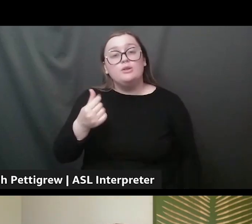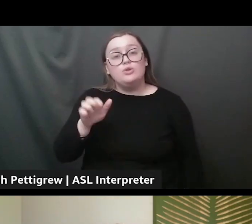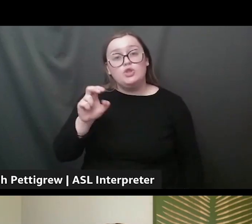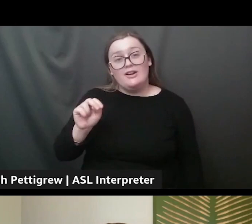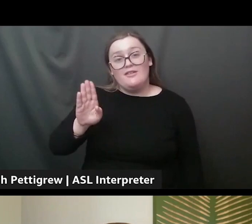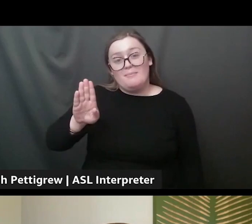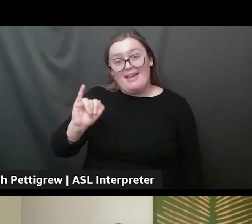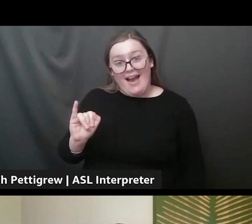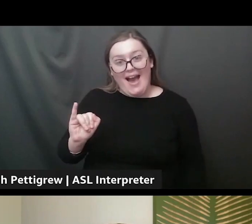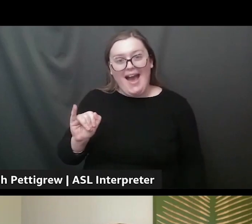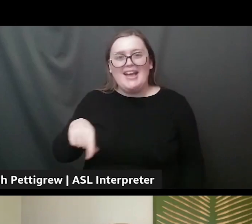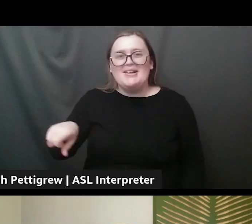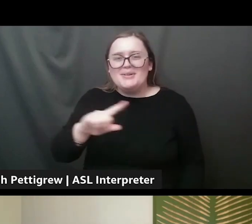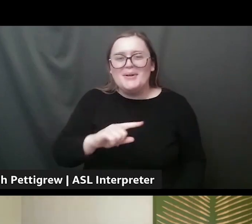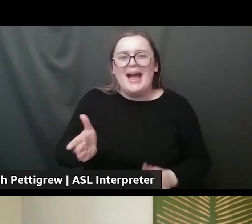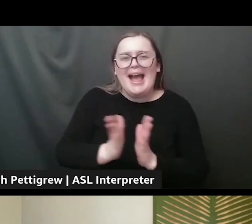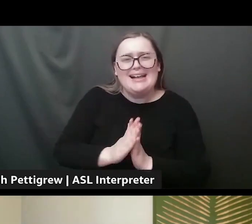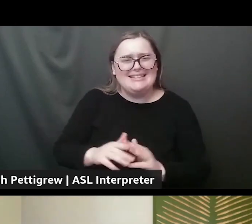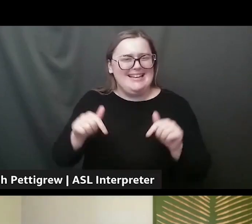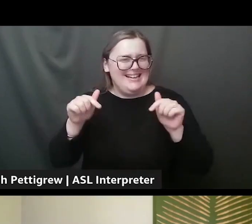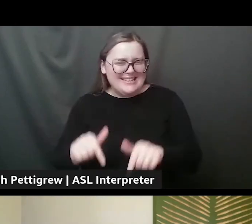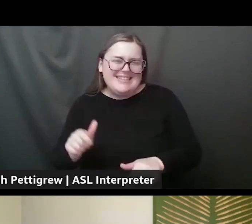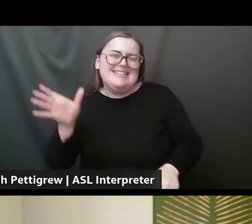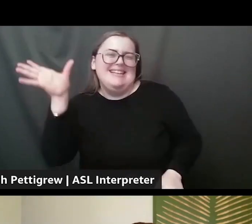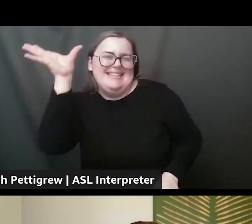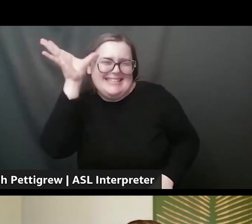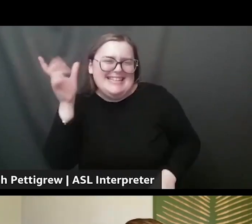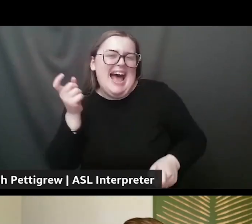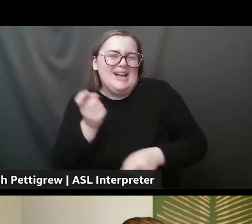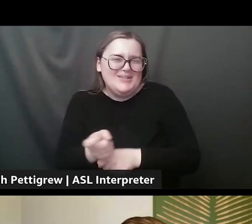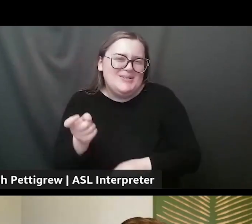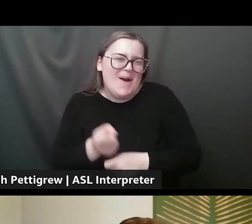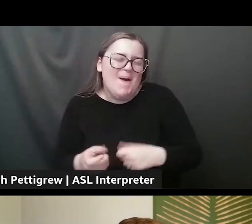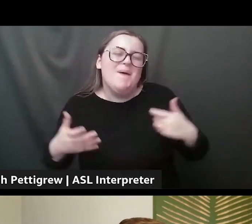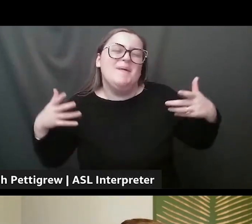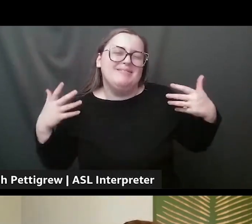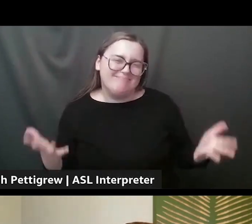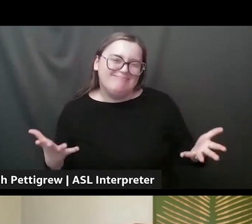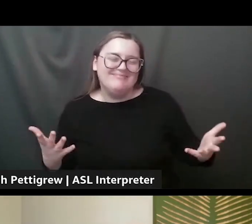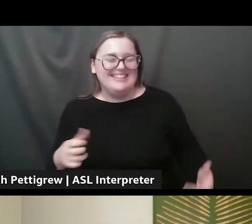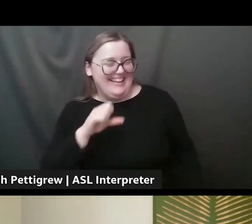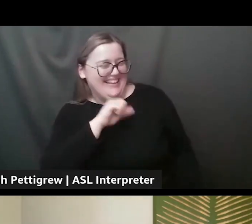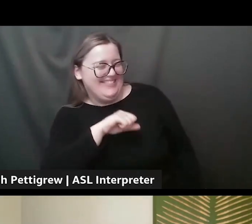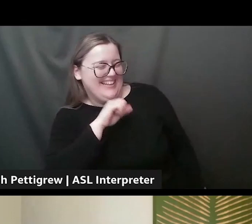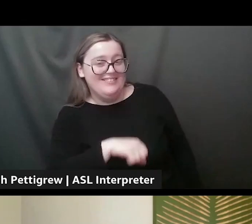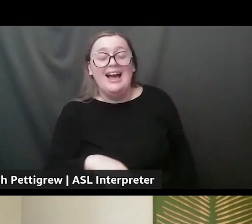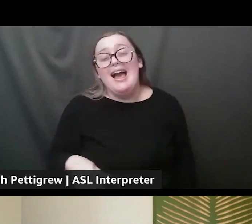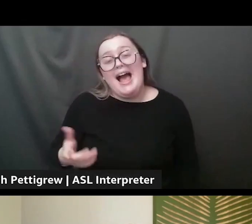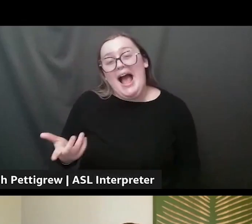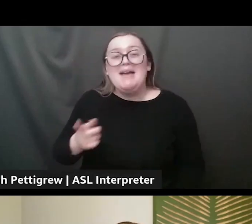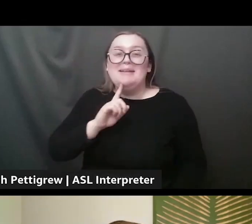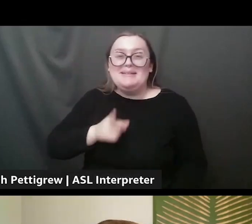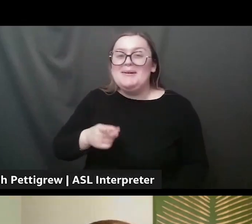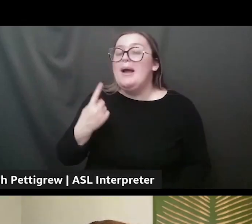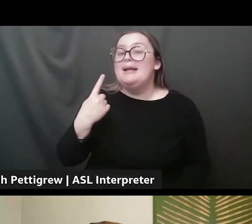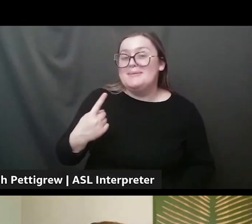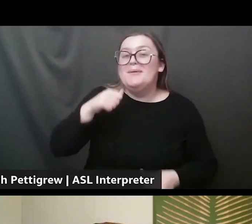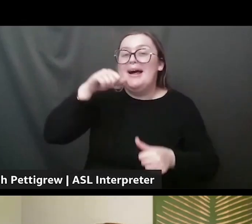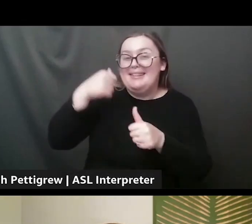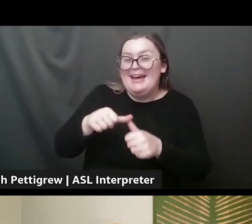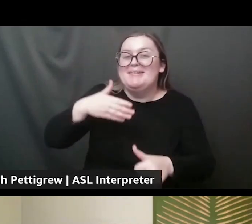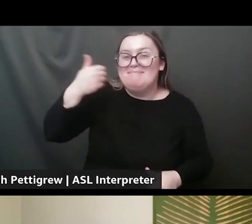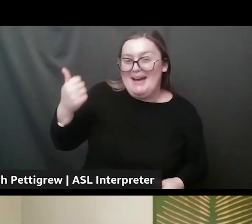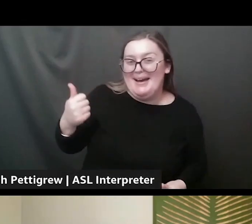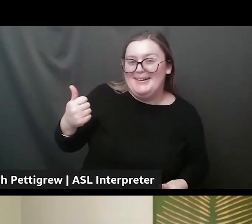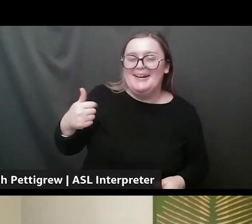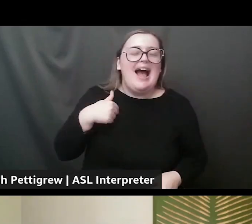asking like, is this a dad joke? What are you, I love it. I love it. It is true. It is one letter better. That is true. I didn't discover